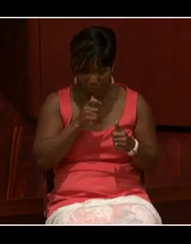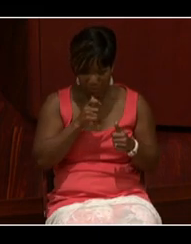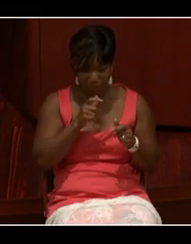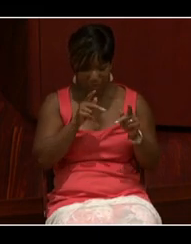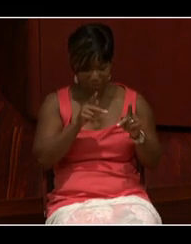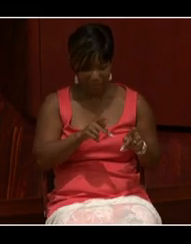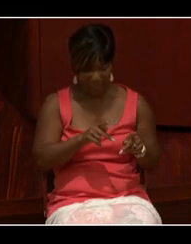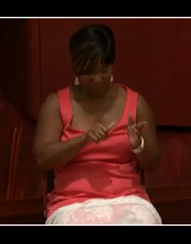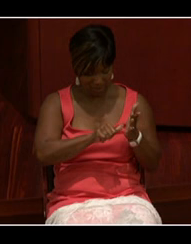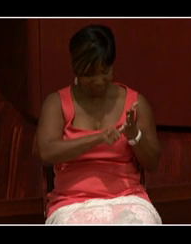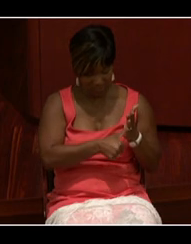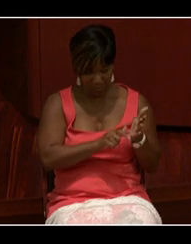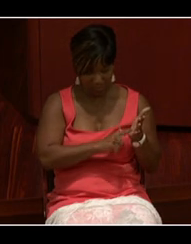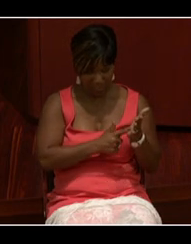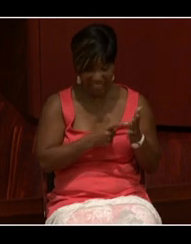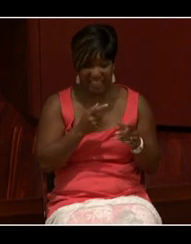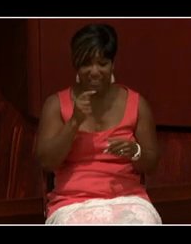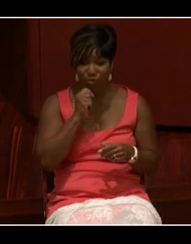was.